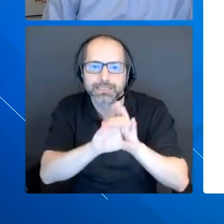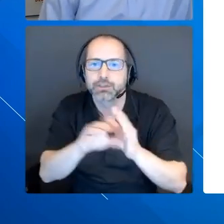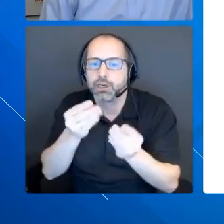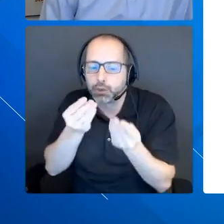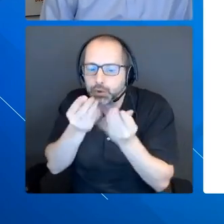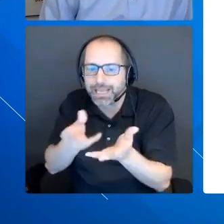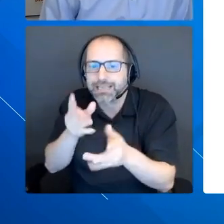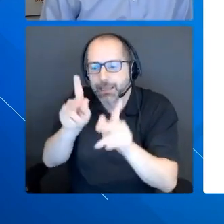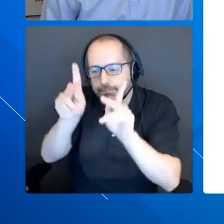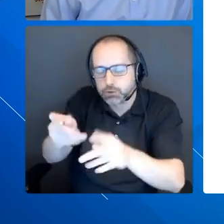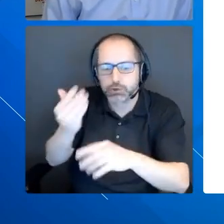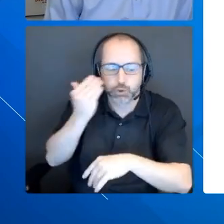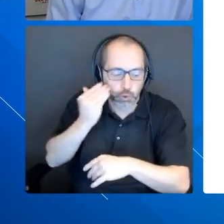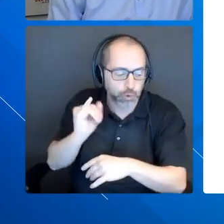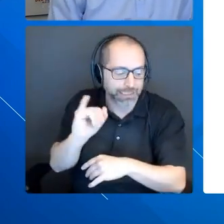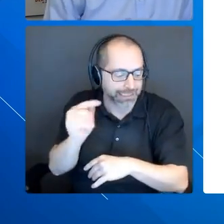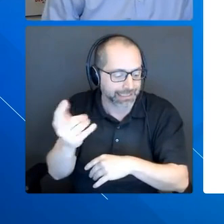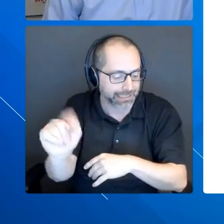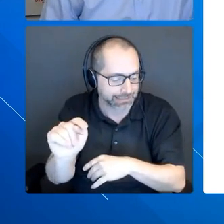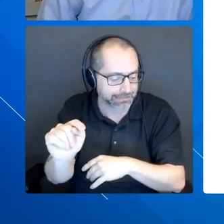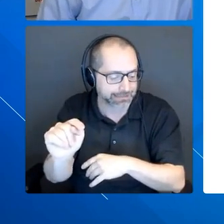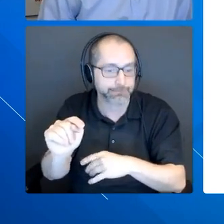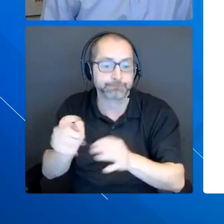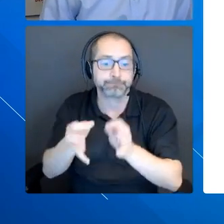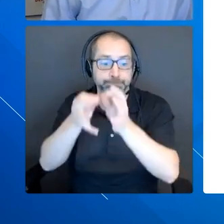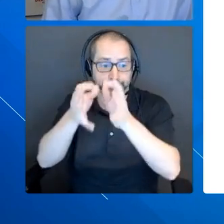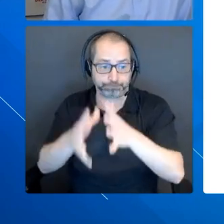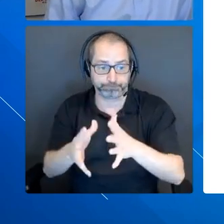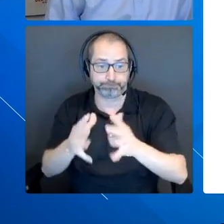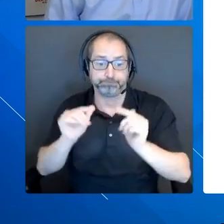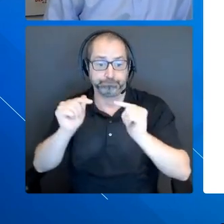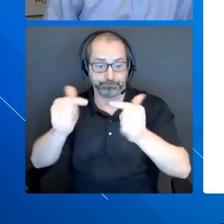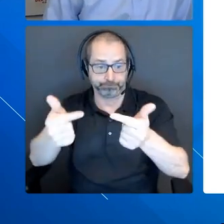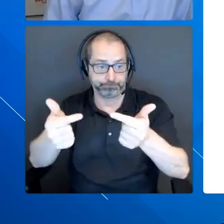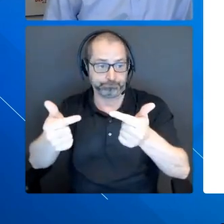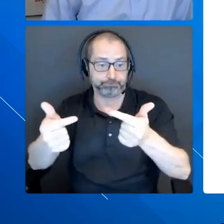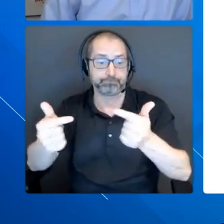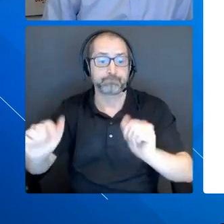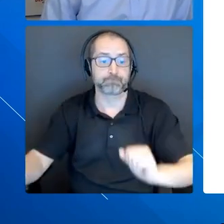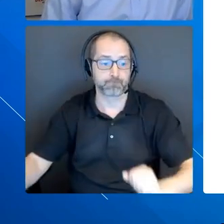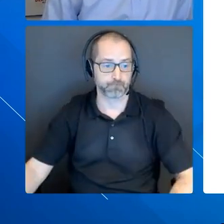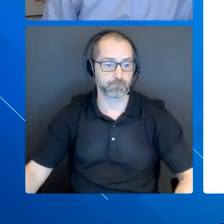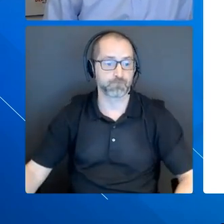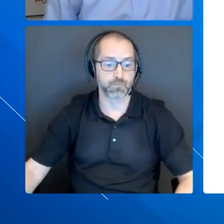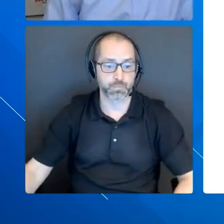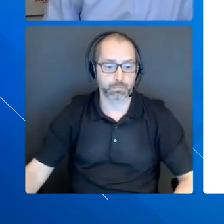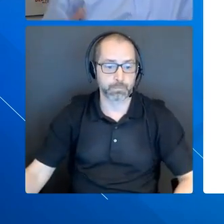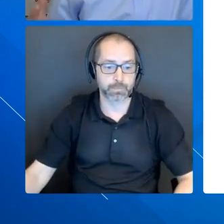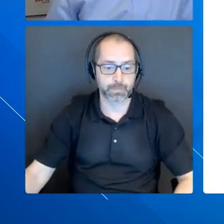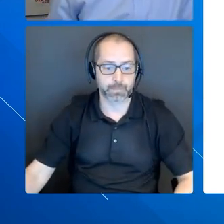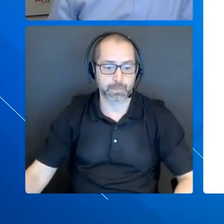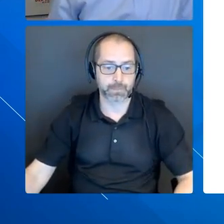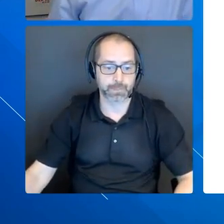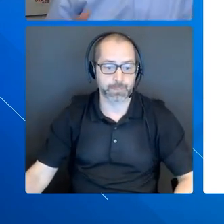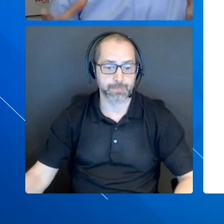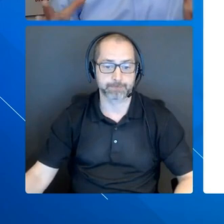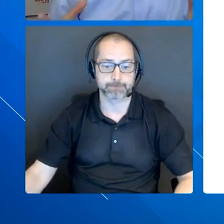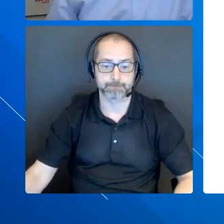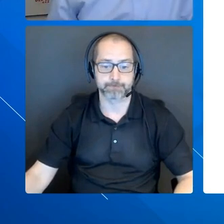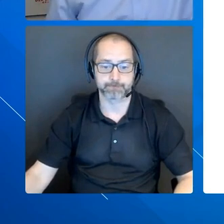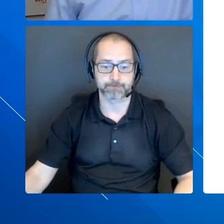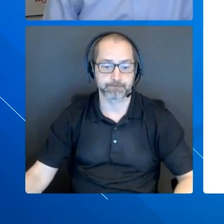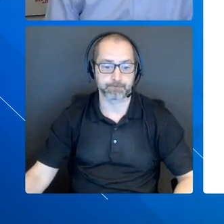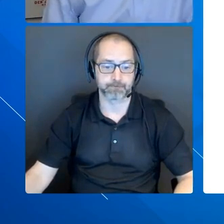I got that from a quote. I'll give you the link. But often less is more. We're talking 2 to 3 short sentences. Sometimes it might be 2 to